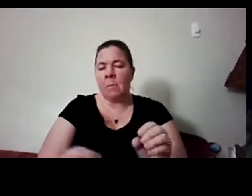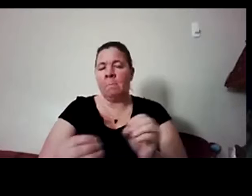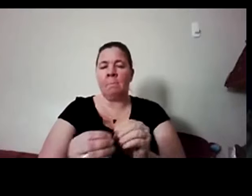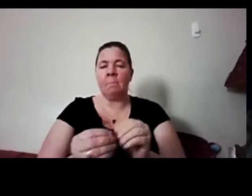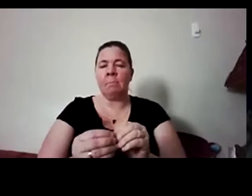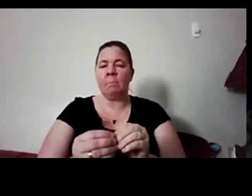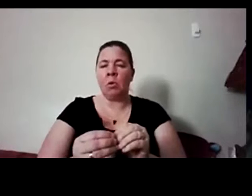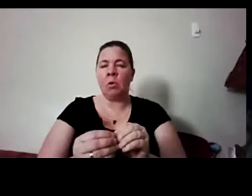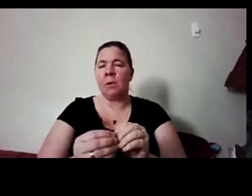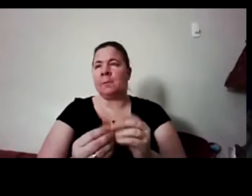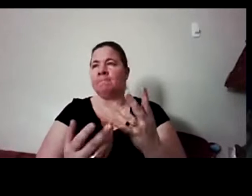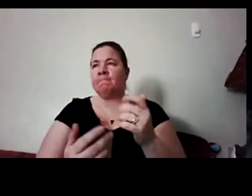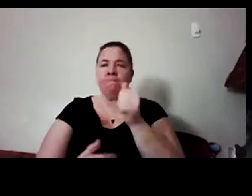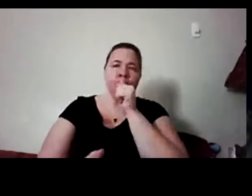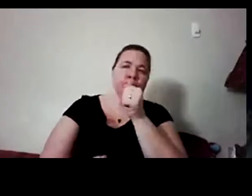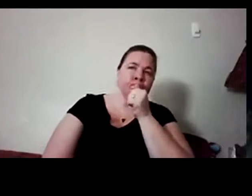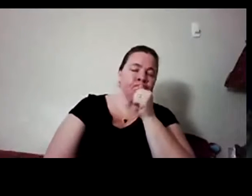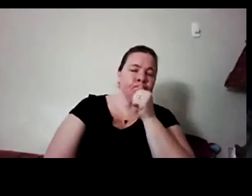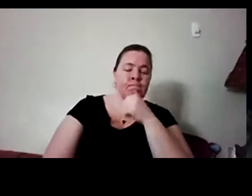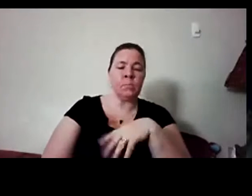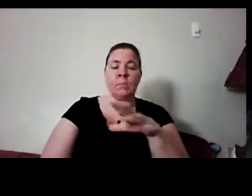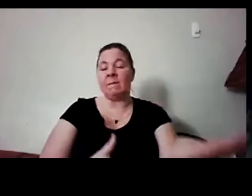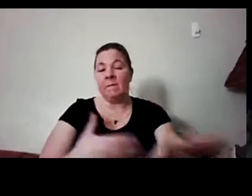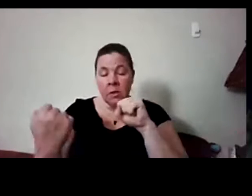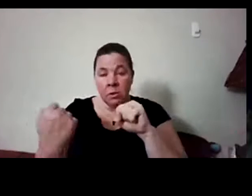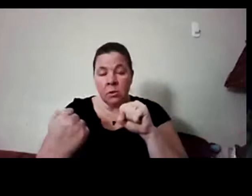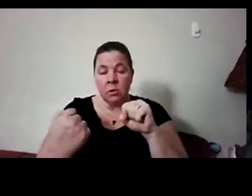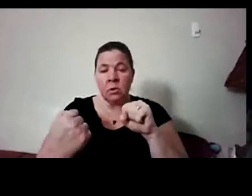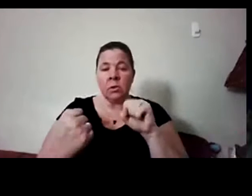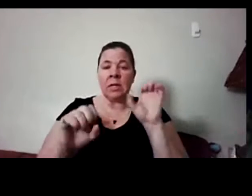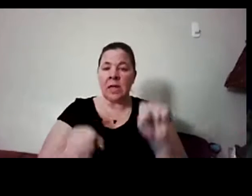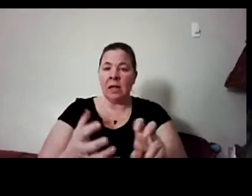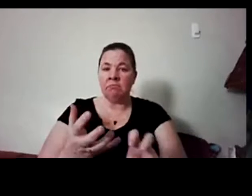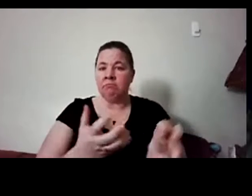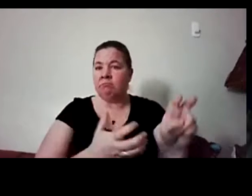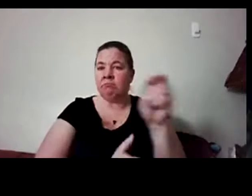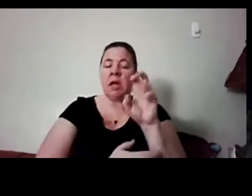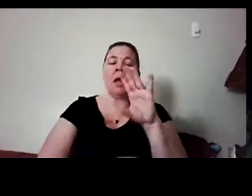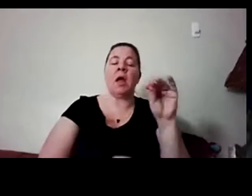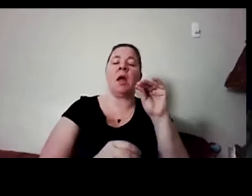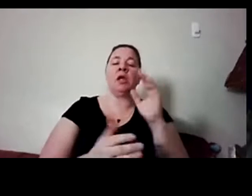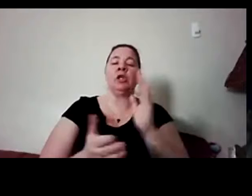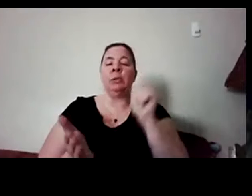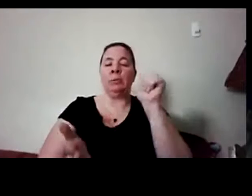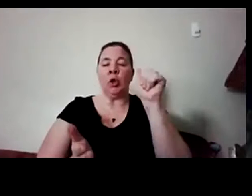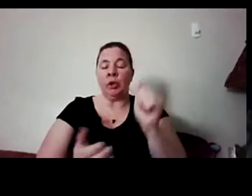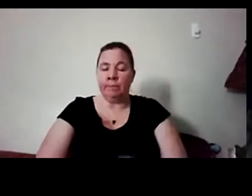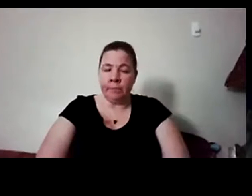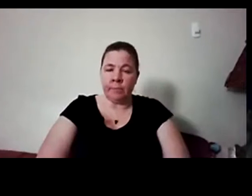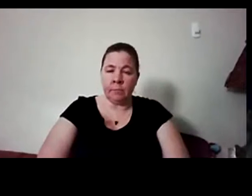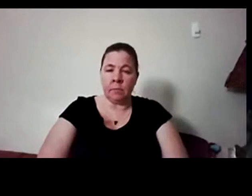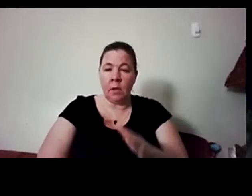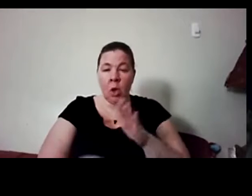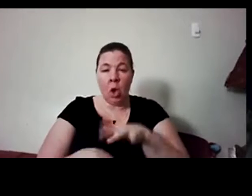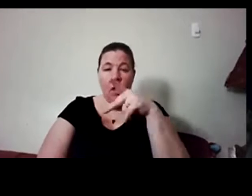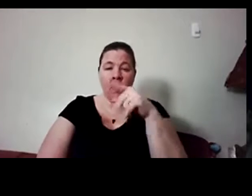end-to-end encrypted. It is faster, scalable, and above all, guess what? Cheaper. And